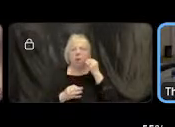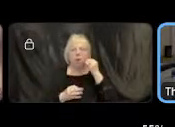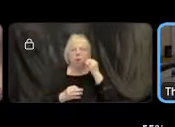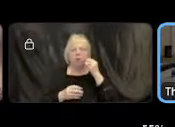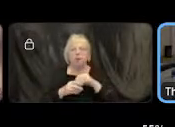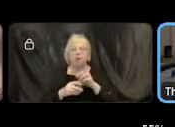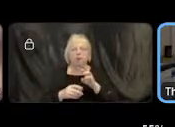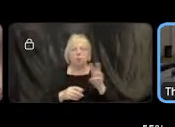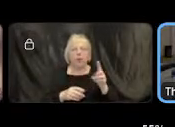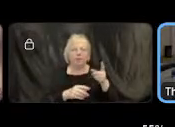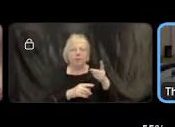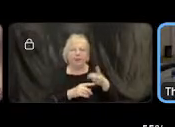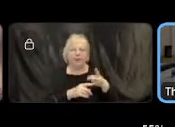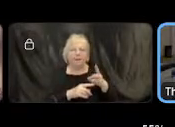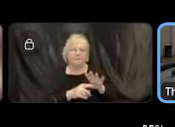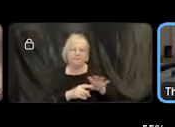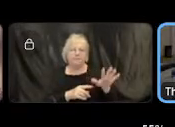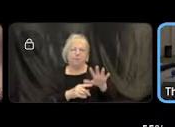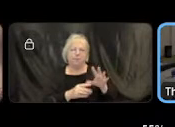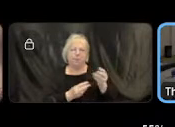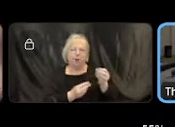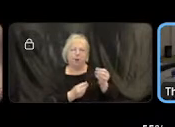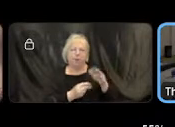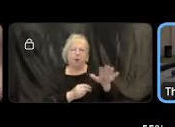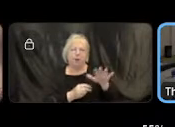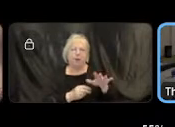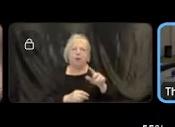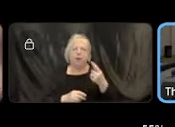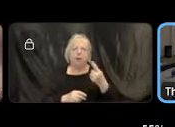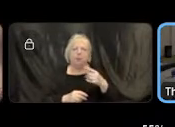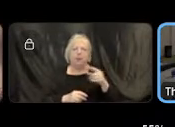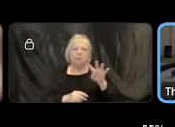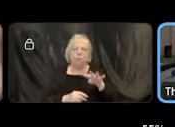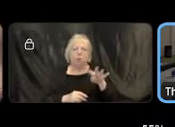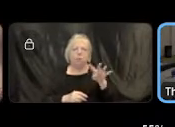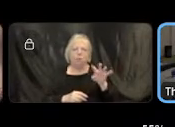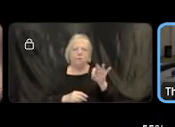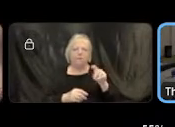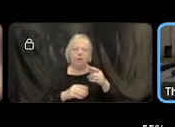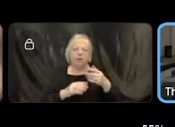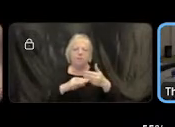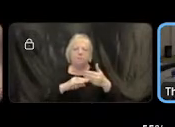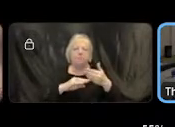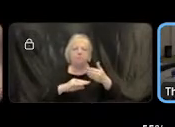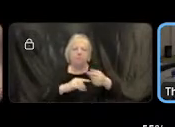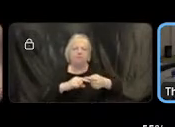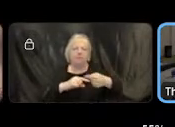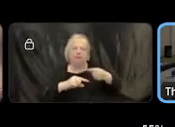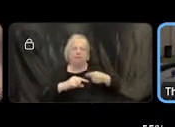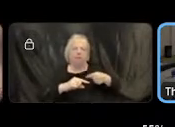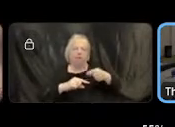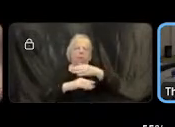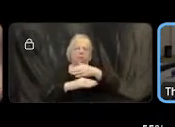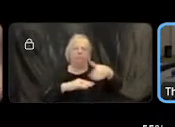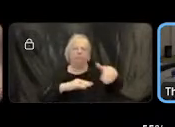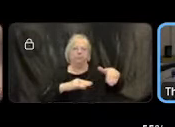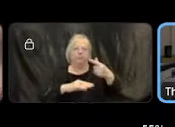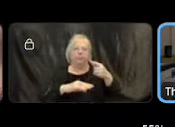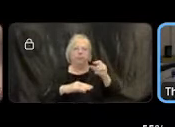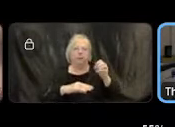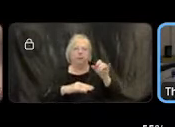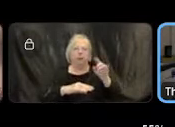west half of the property, approximately 44 feet back from the Geyer Springs Road frontage, a